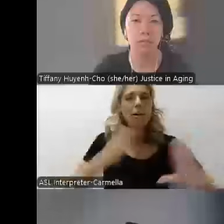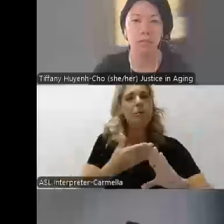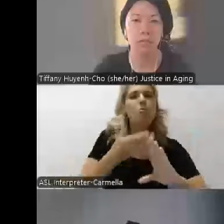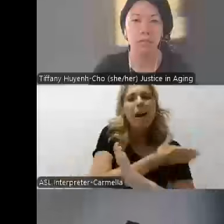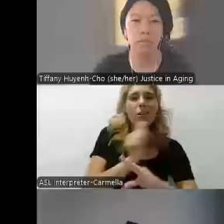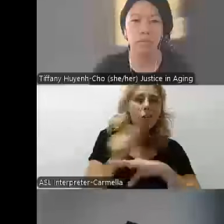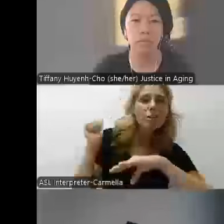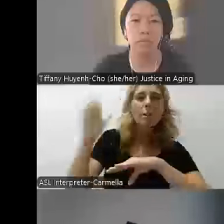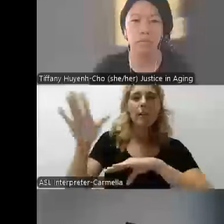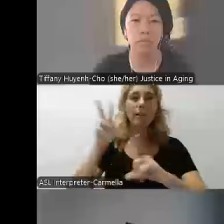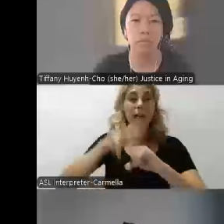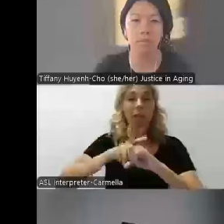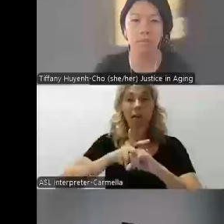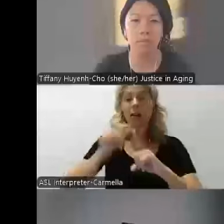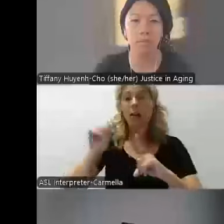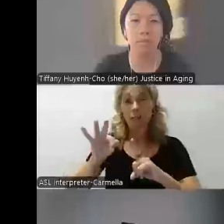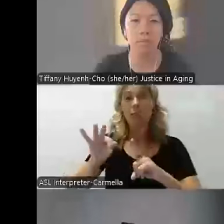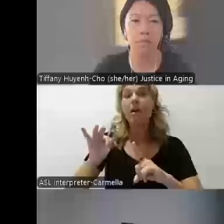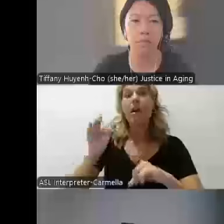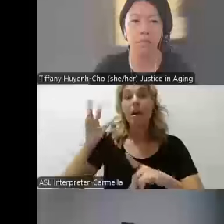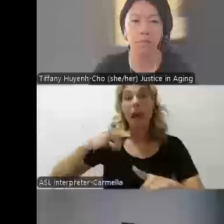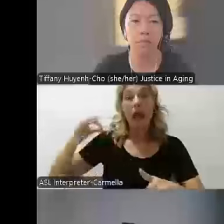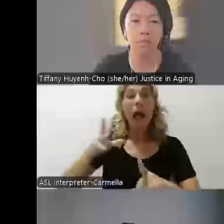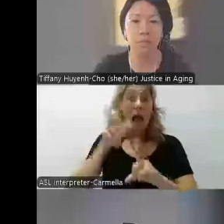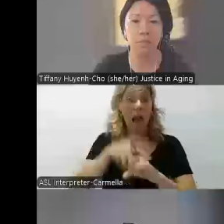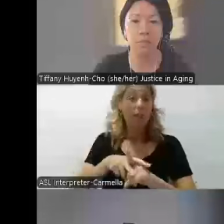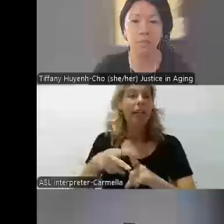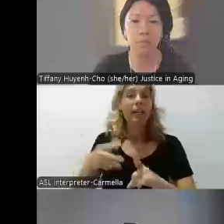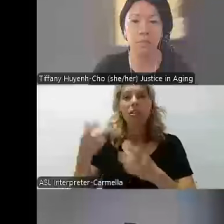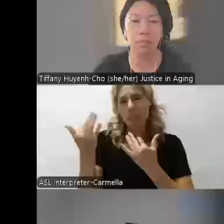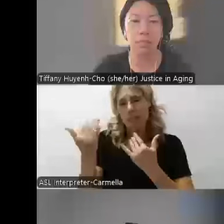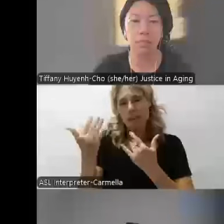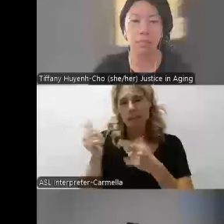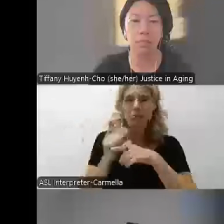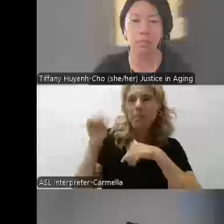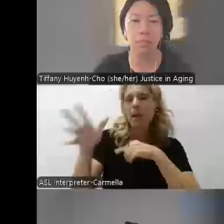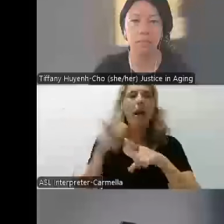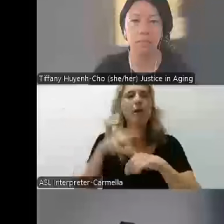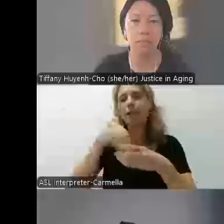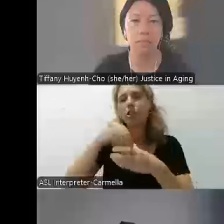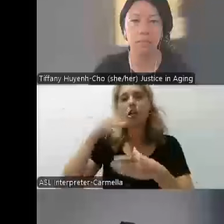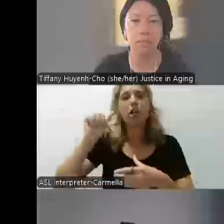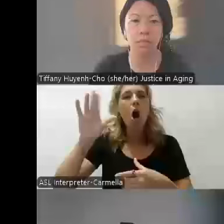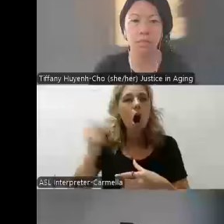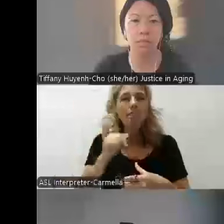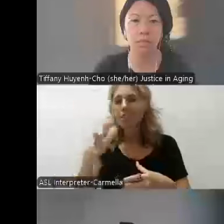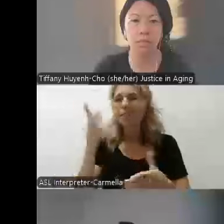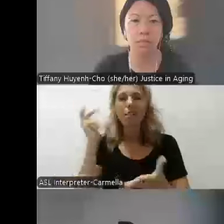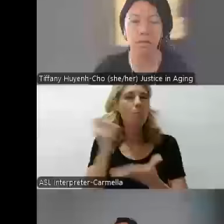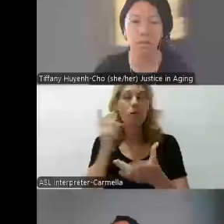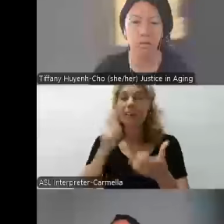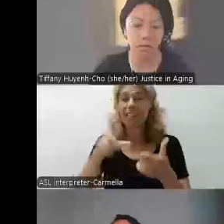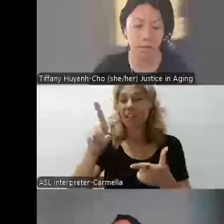application. If an application is pending for several months, so if somebody submits an application in August and doesn't get approved till